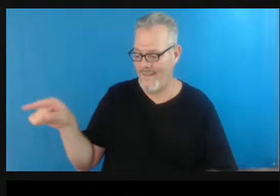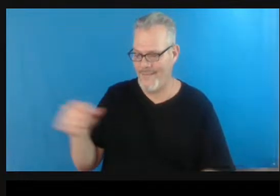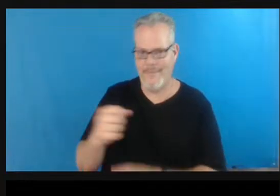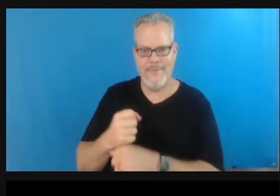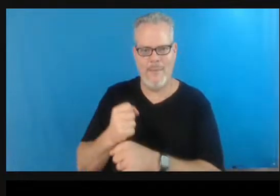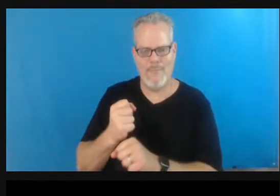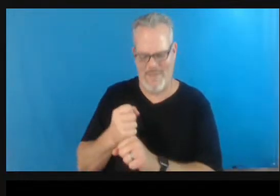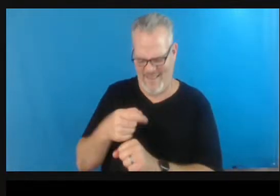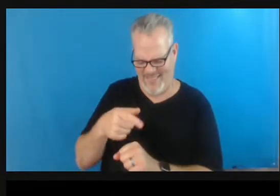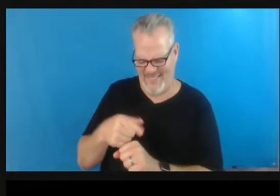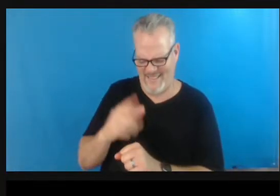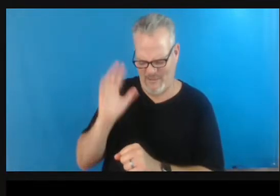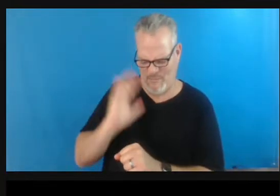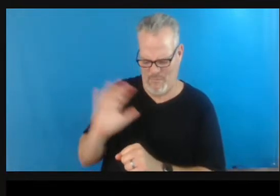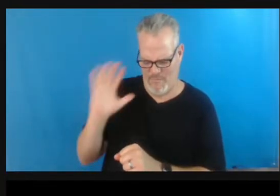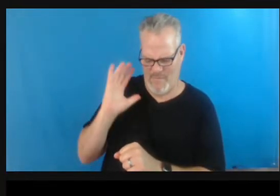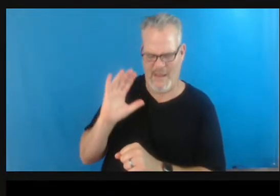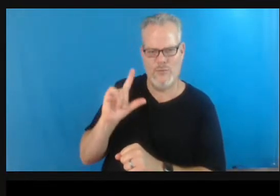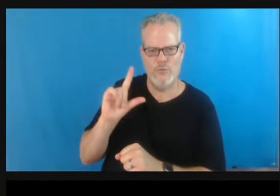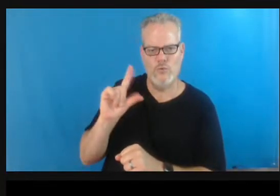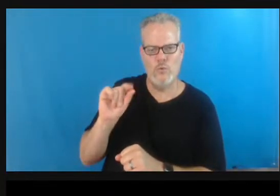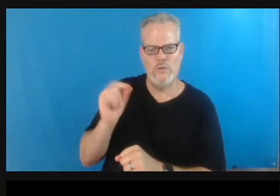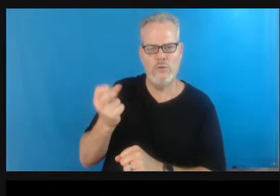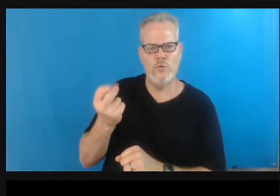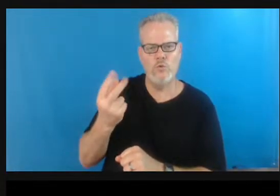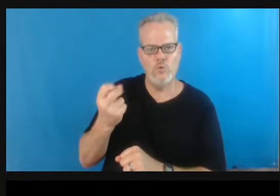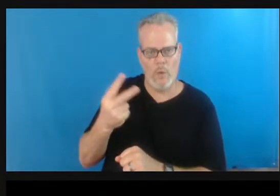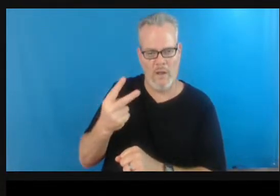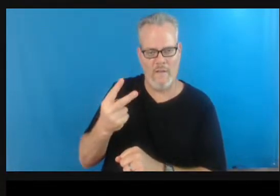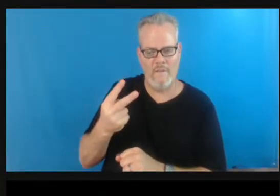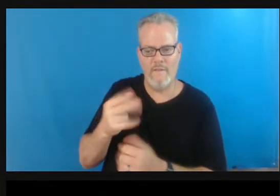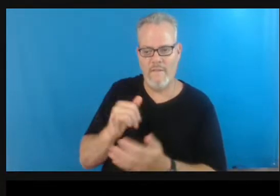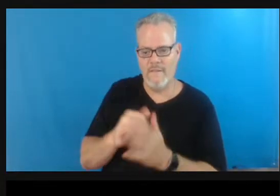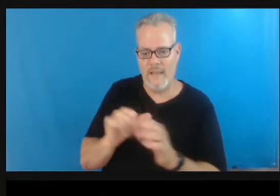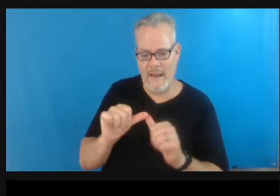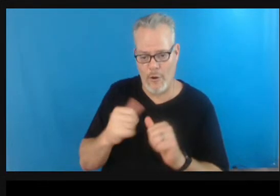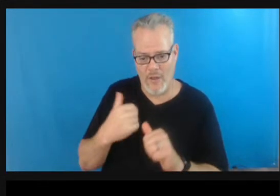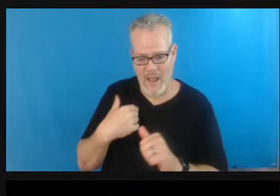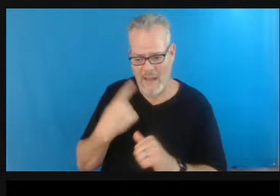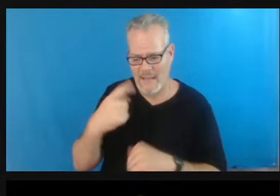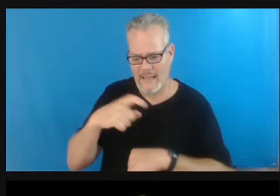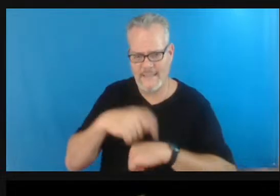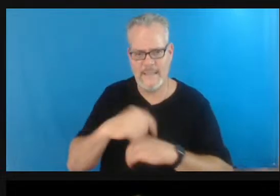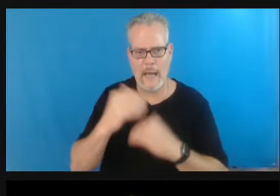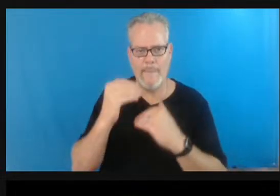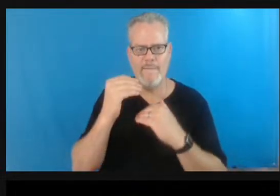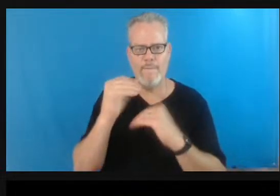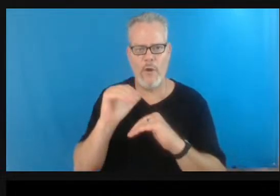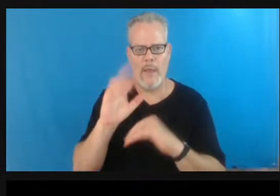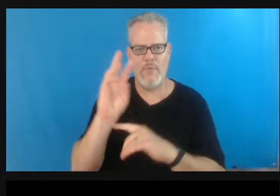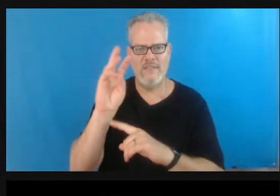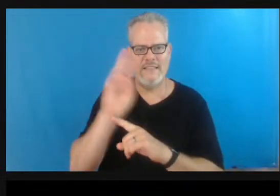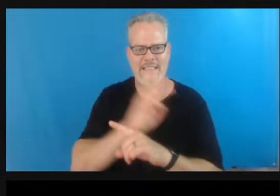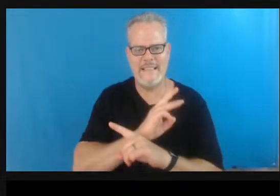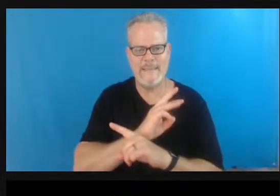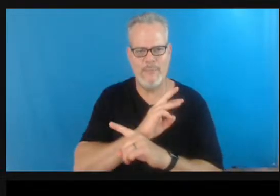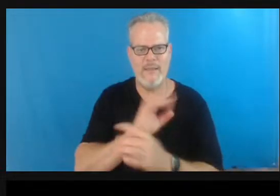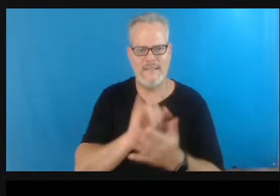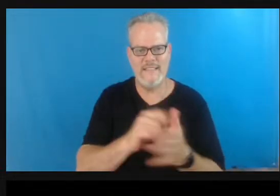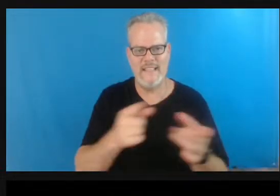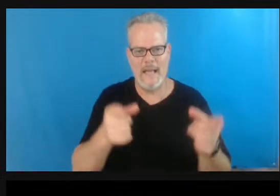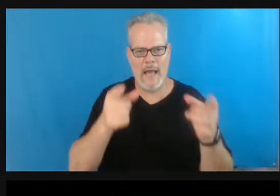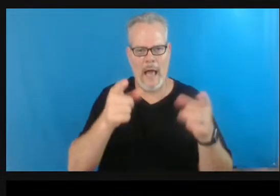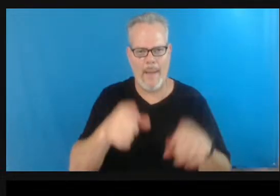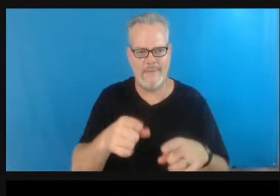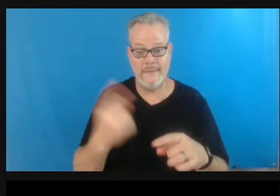in 2012, had a time frame of about 6 months for this to occur between some